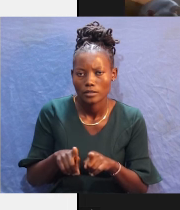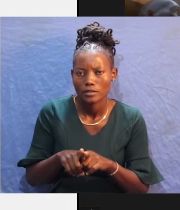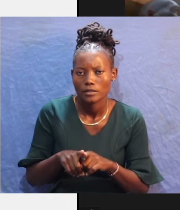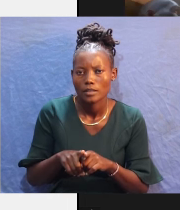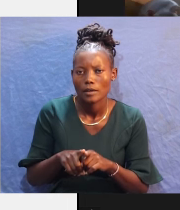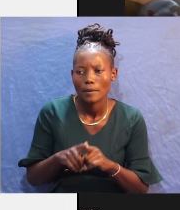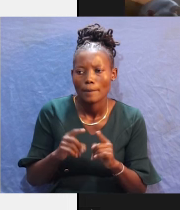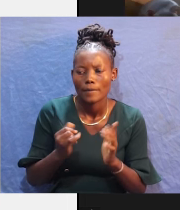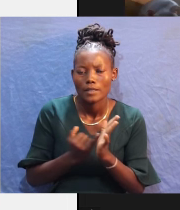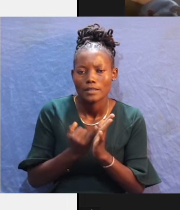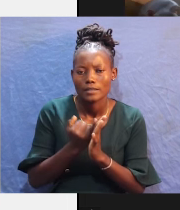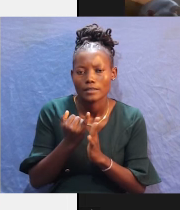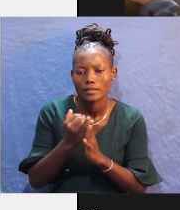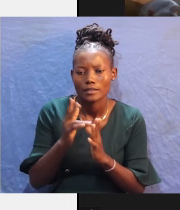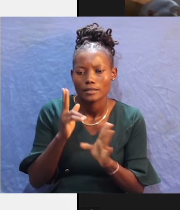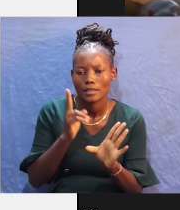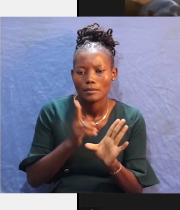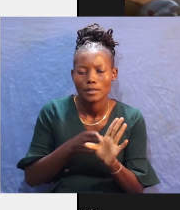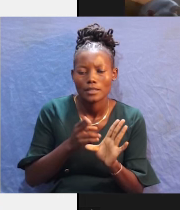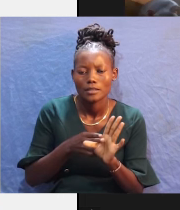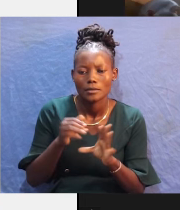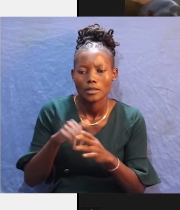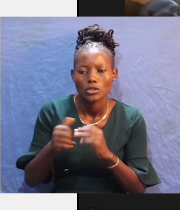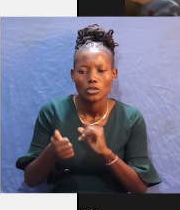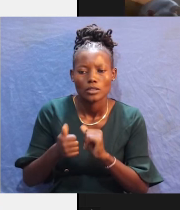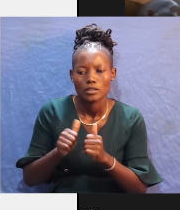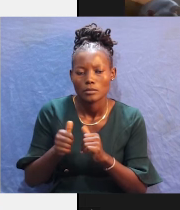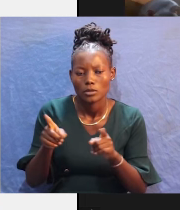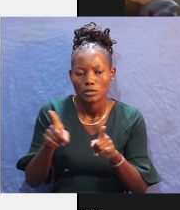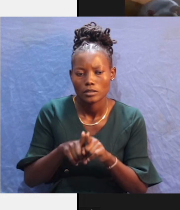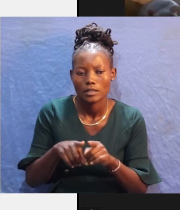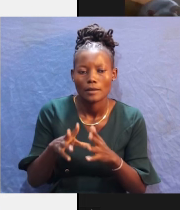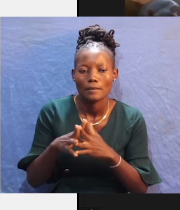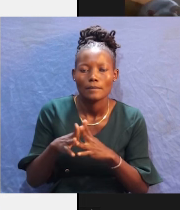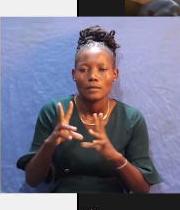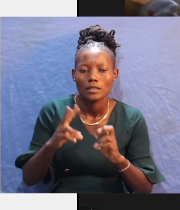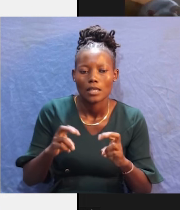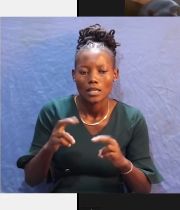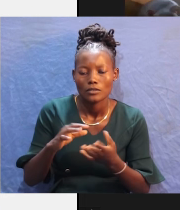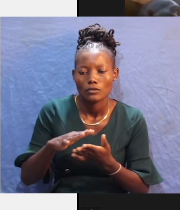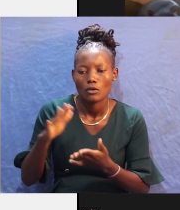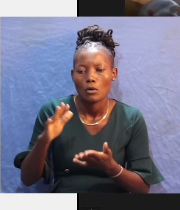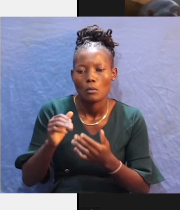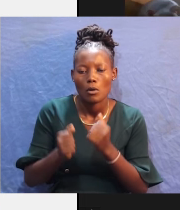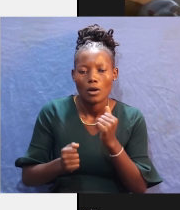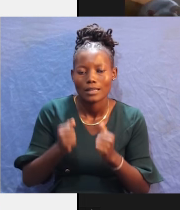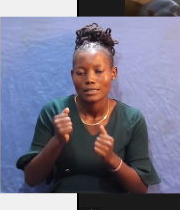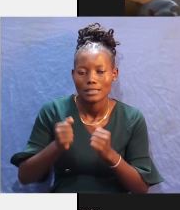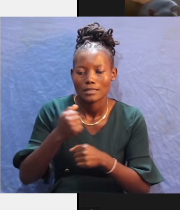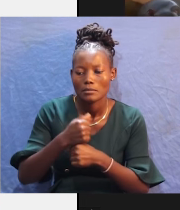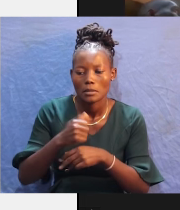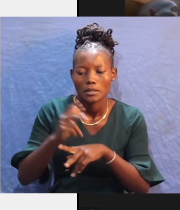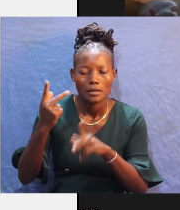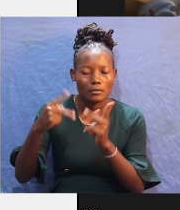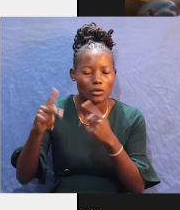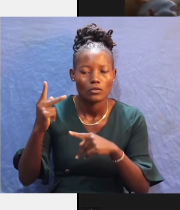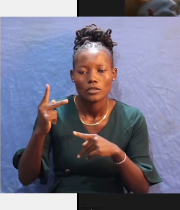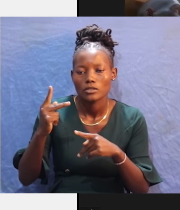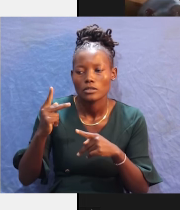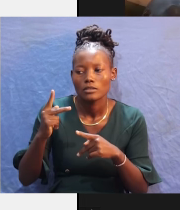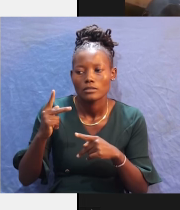the participation in sports, scout more athletes, make my team more professional, and this falls under